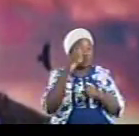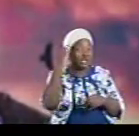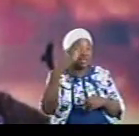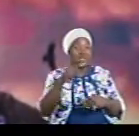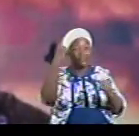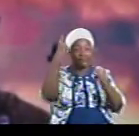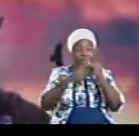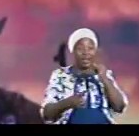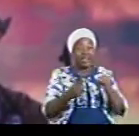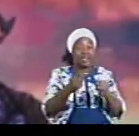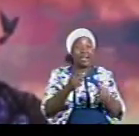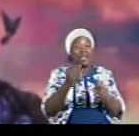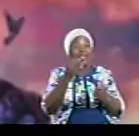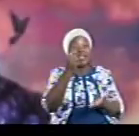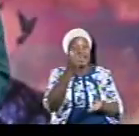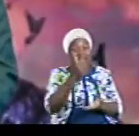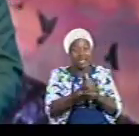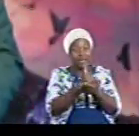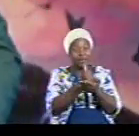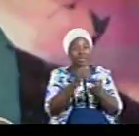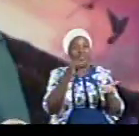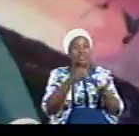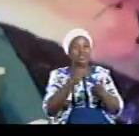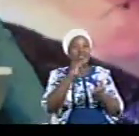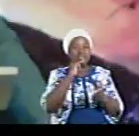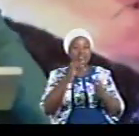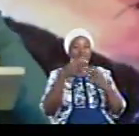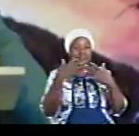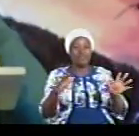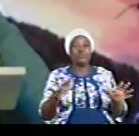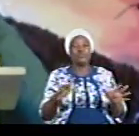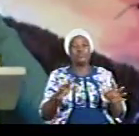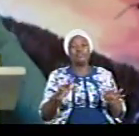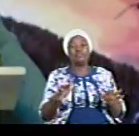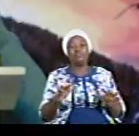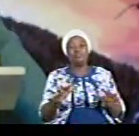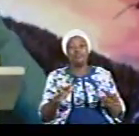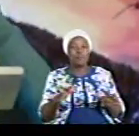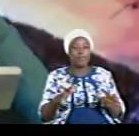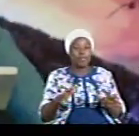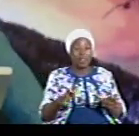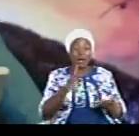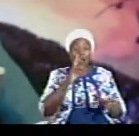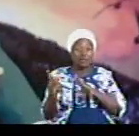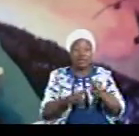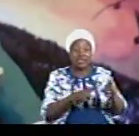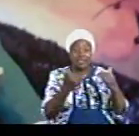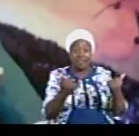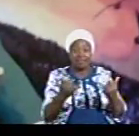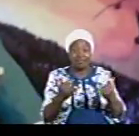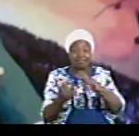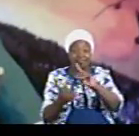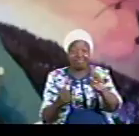amen it is done are you ready